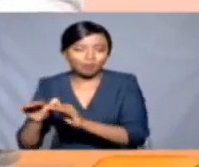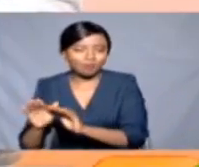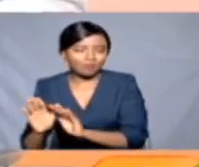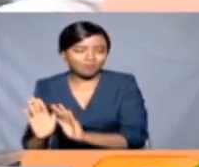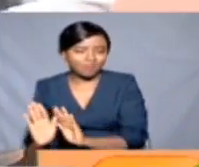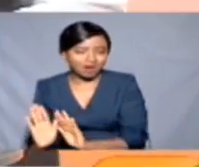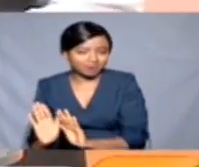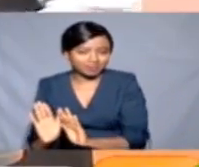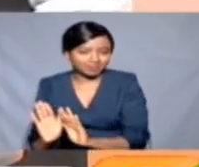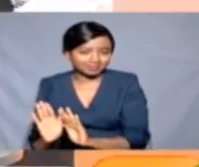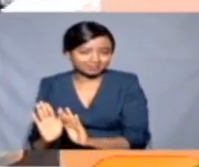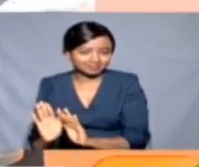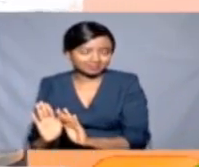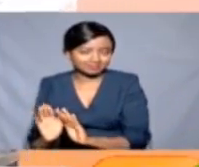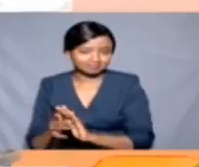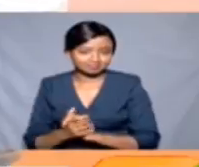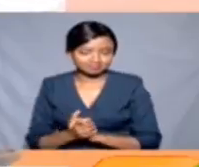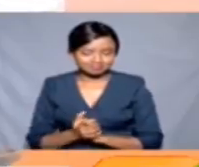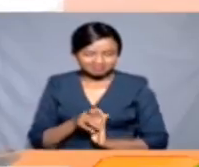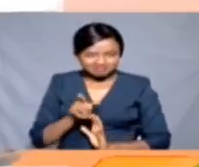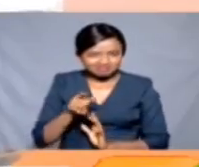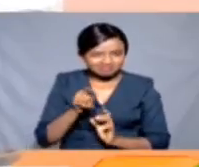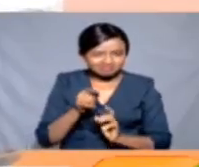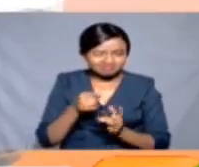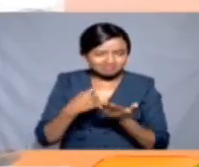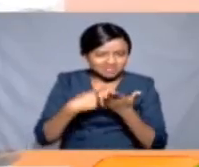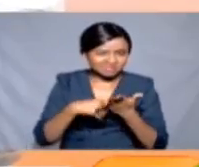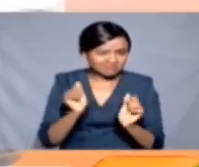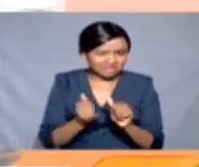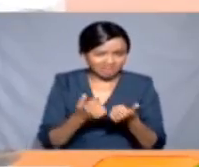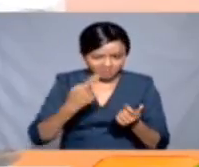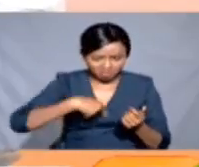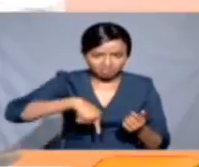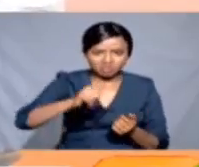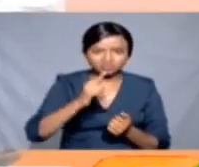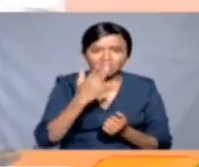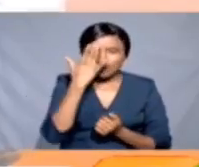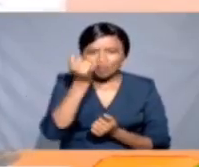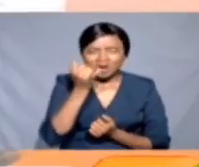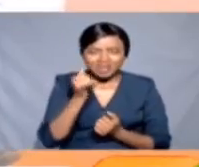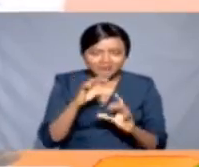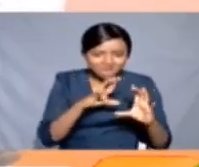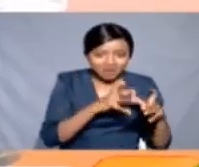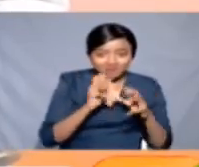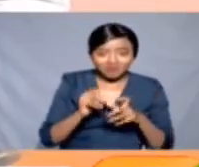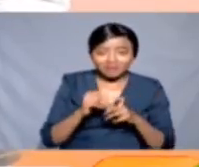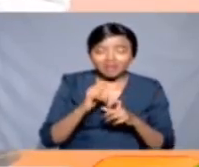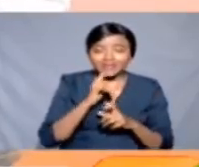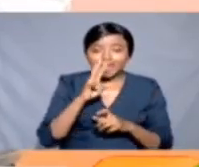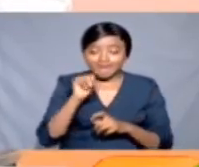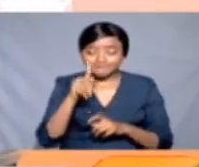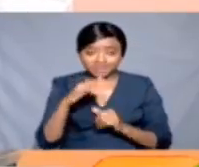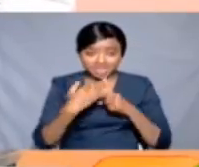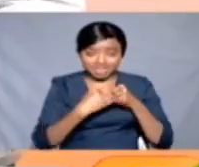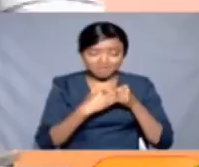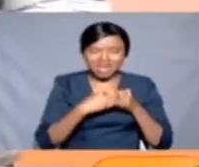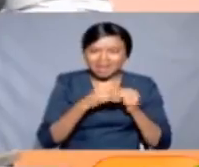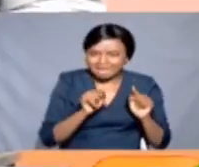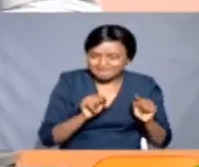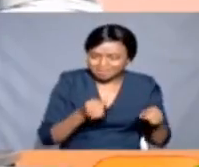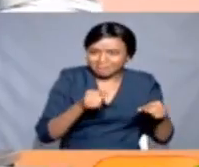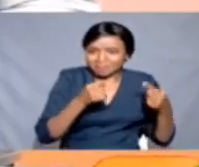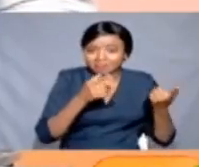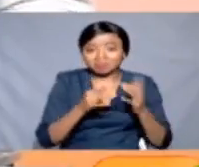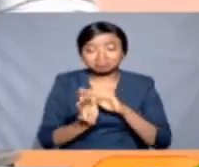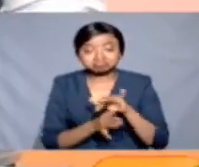of major discussions this week as the family of former Kibra Member of Parliament Ken Okoth disagreed publicly. Well, from Ken Okoth